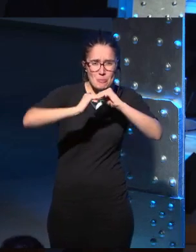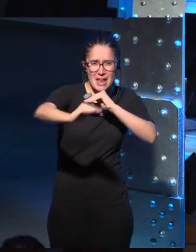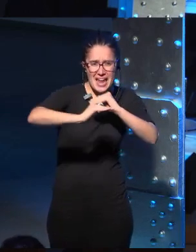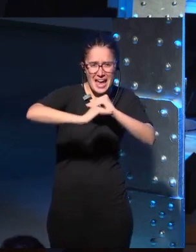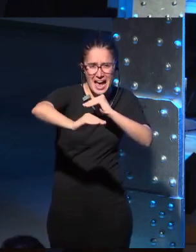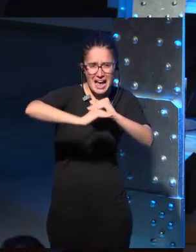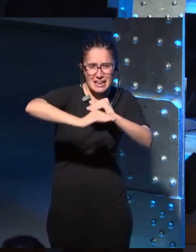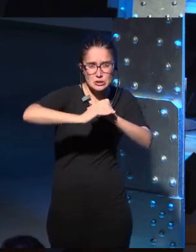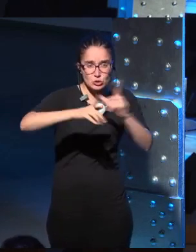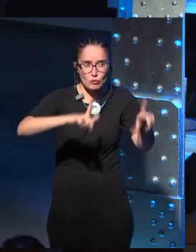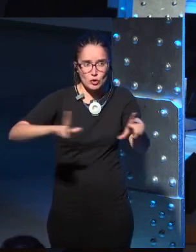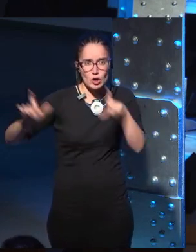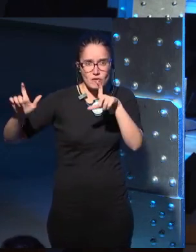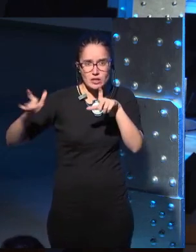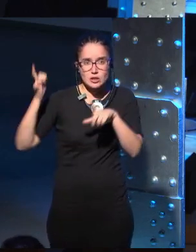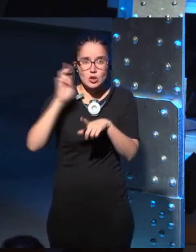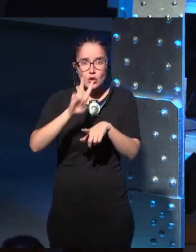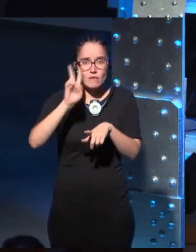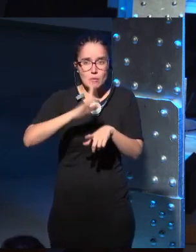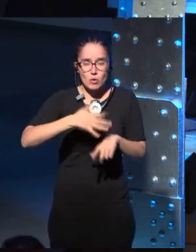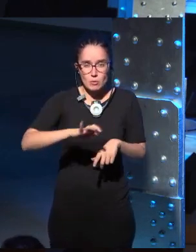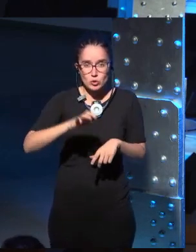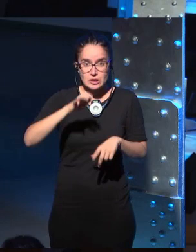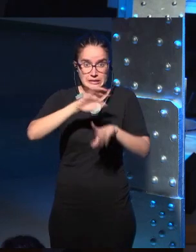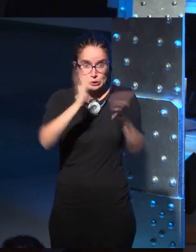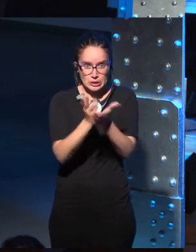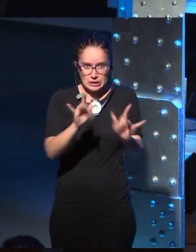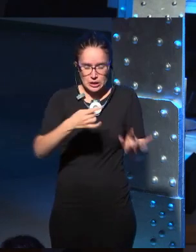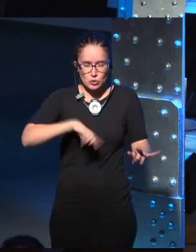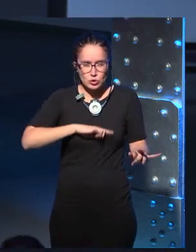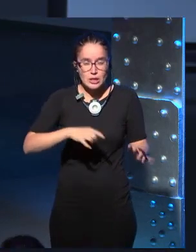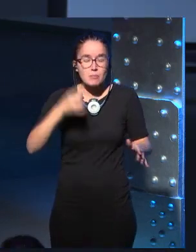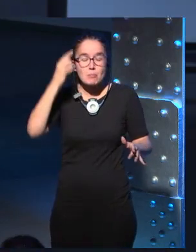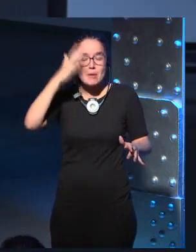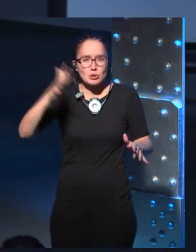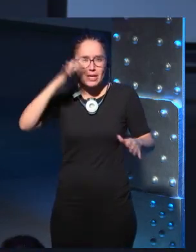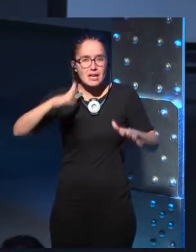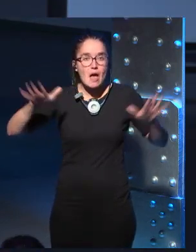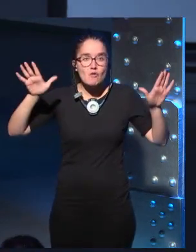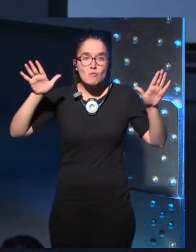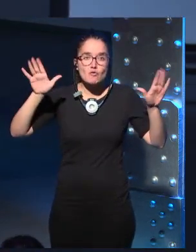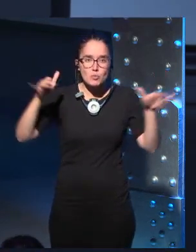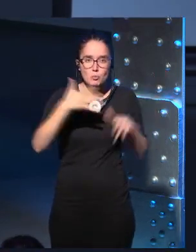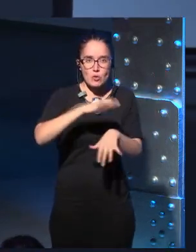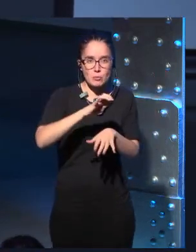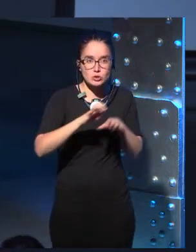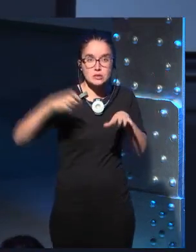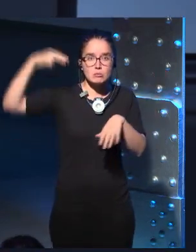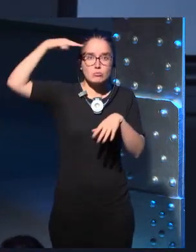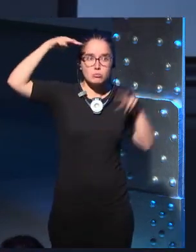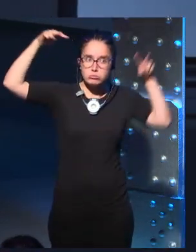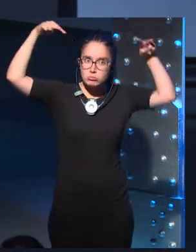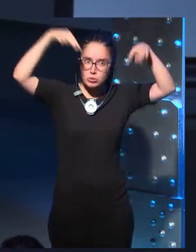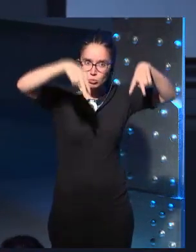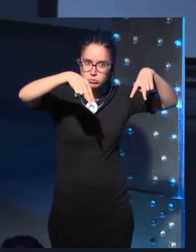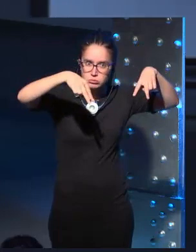pictures, right? This is what we can see from the Earth. Now imagine we could fly up and have a look at it from above. Then